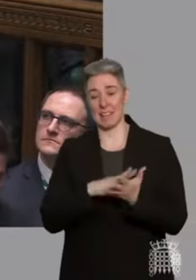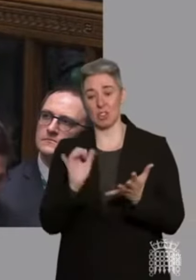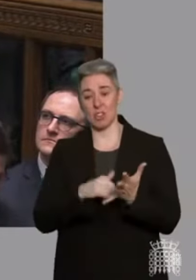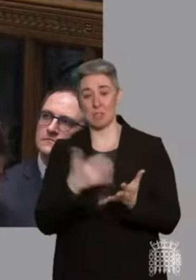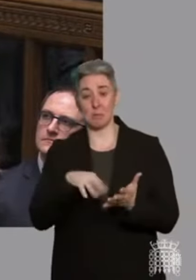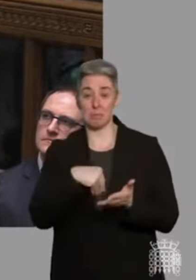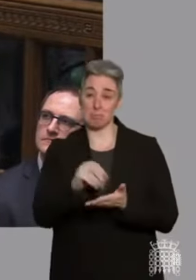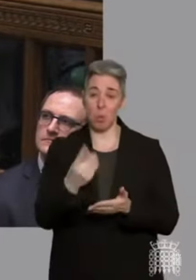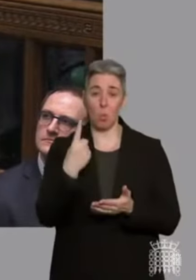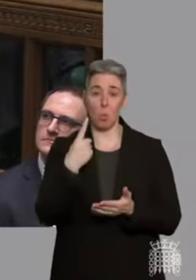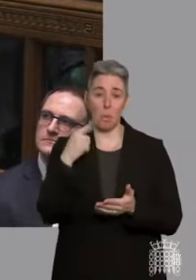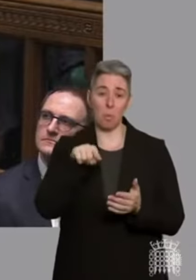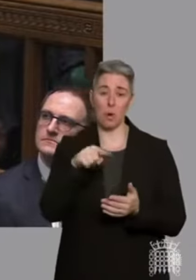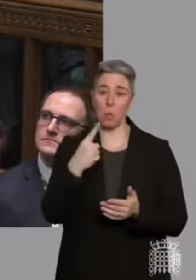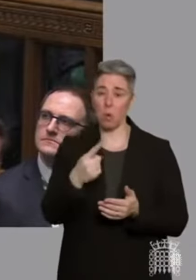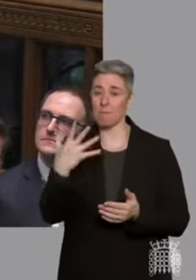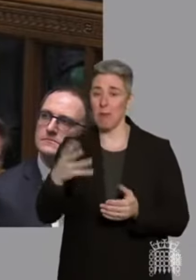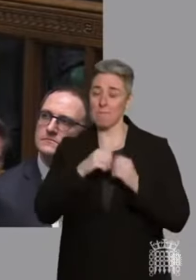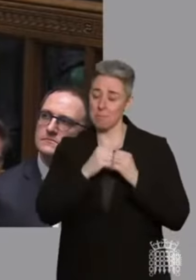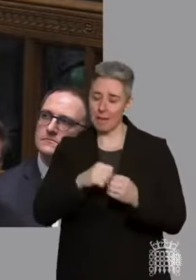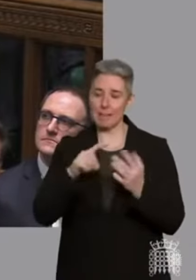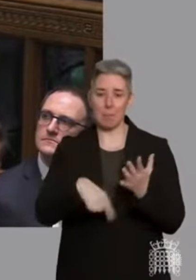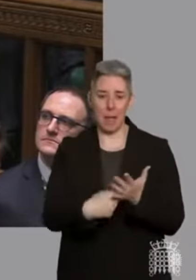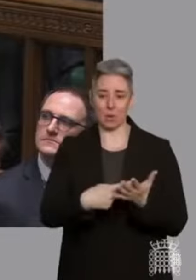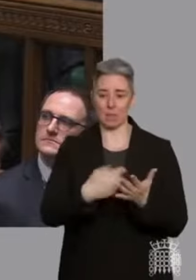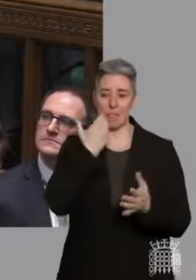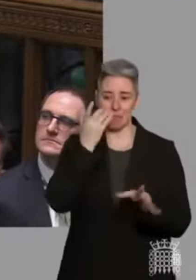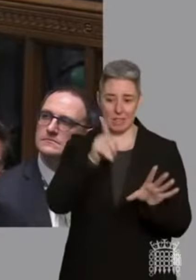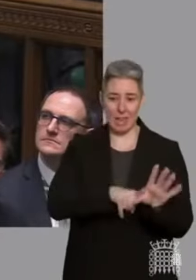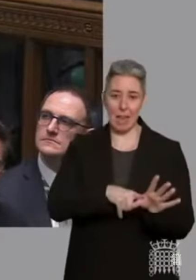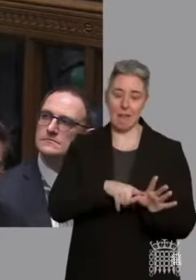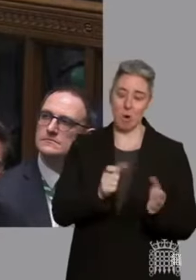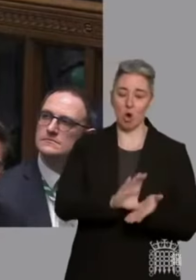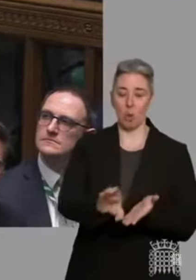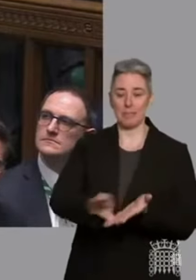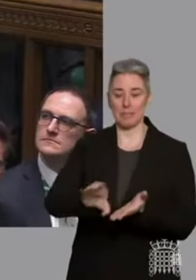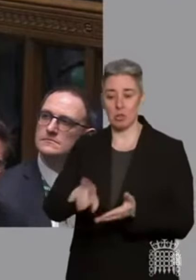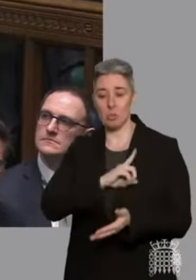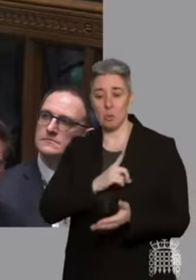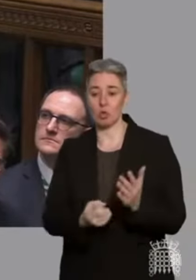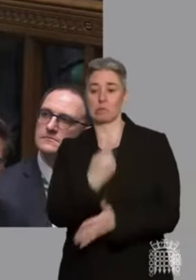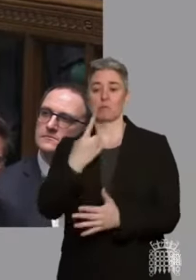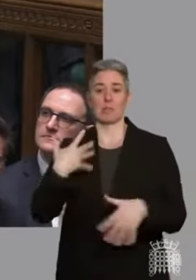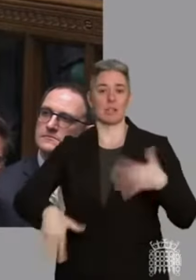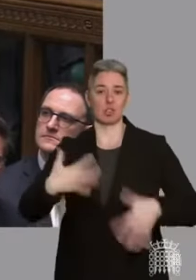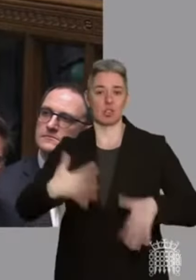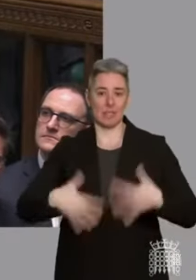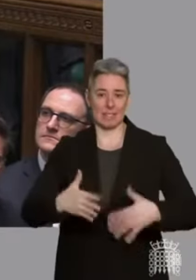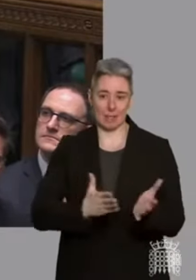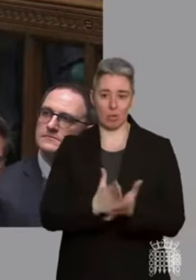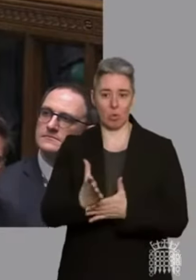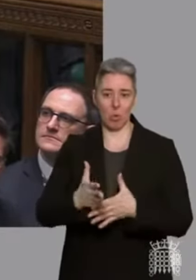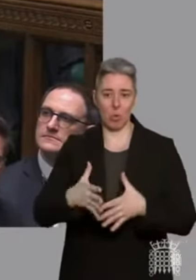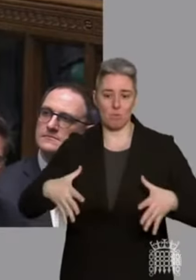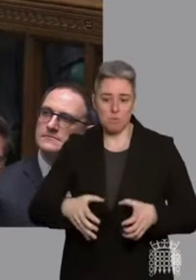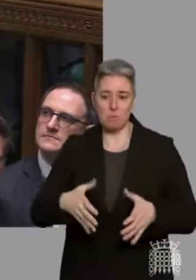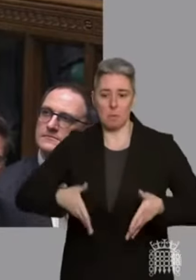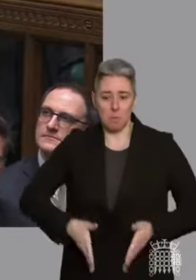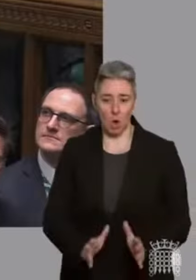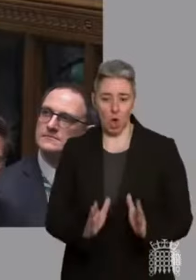due to avoidable injuries caused during childbirth and sometimes deaths. The previous Conservative government have